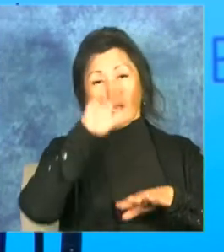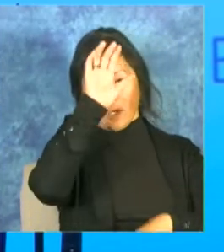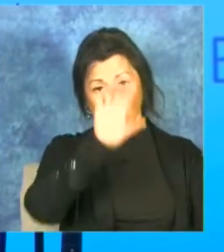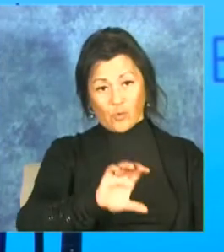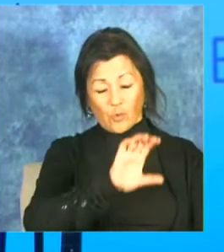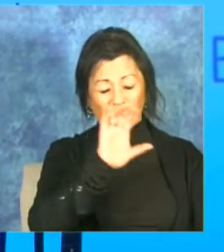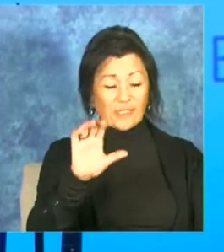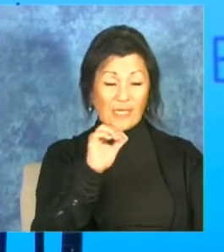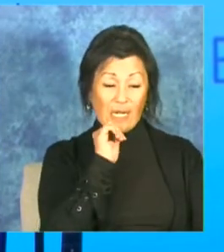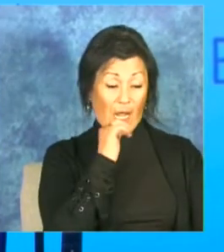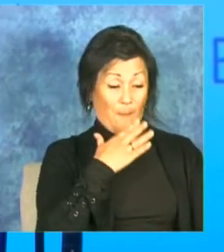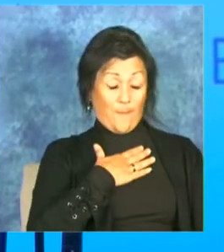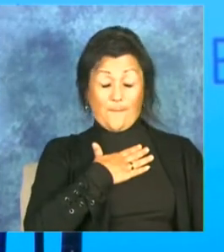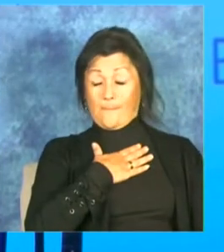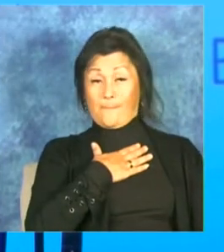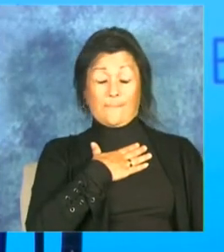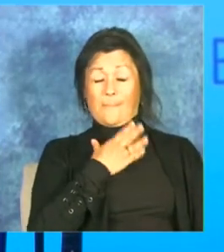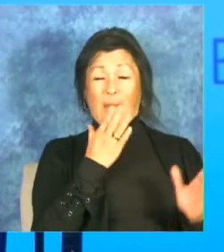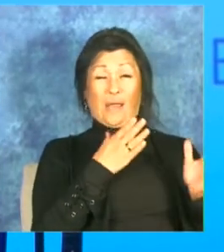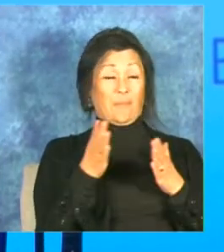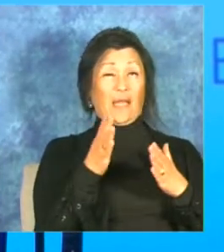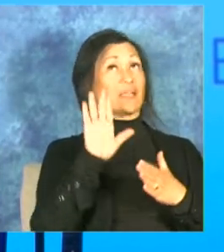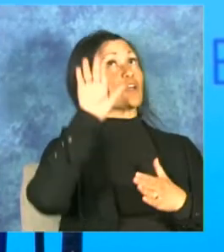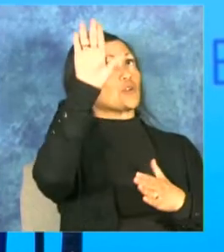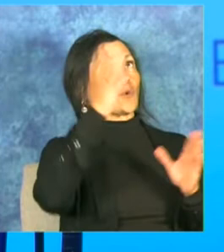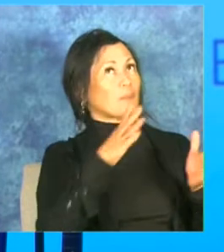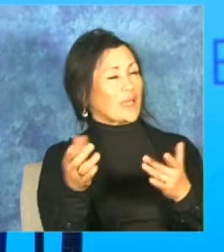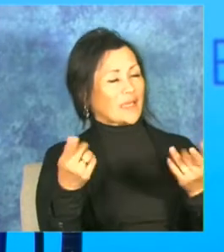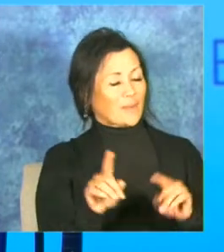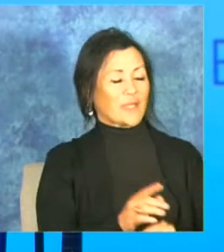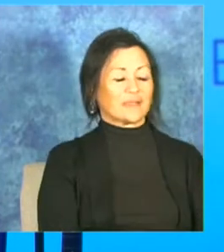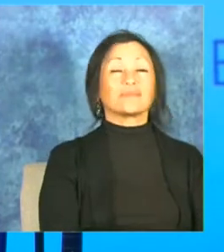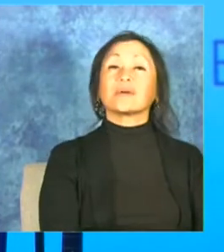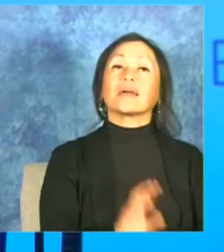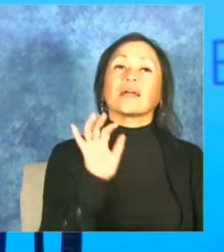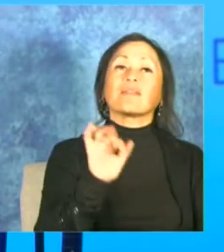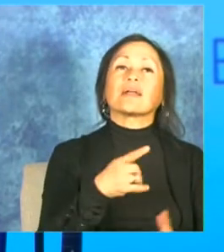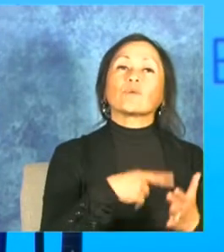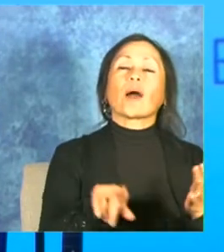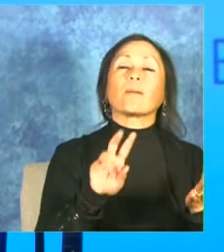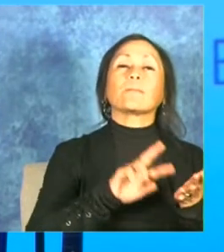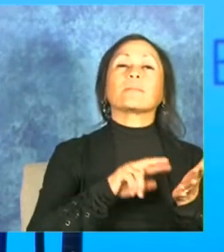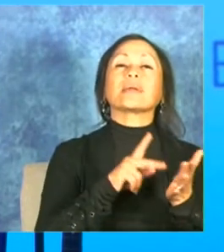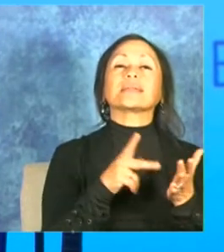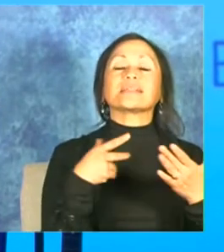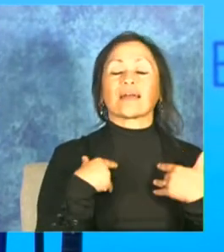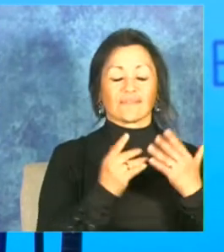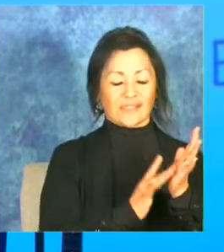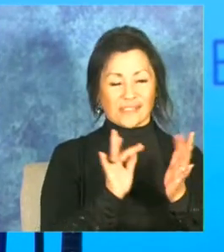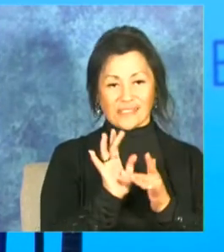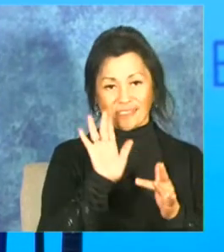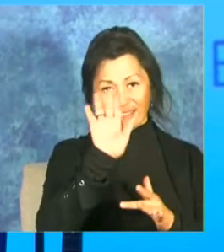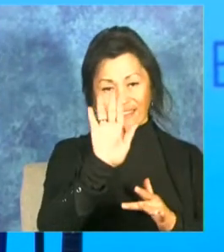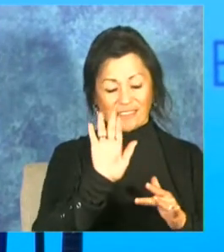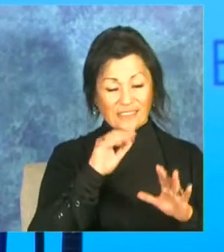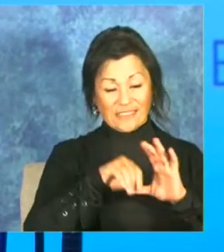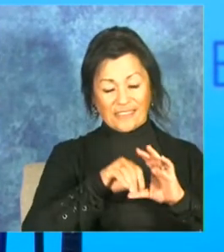my will, but your will be done. That's what it means to have Jesus in your